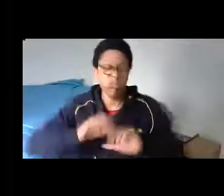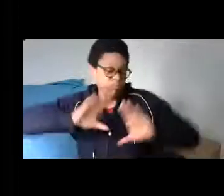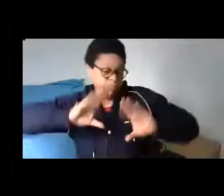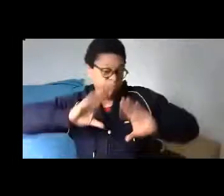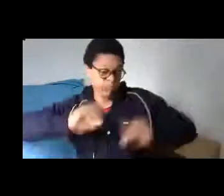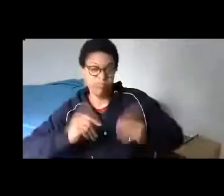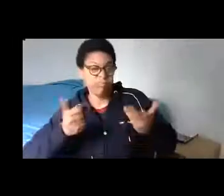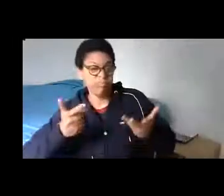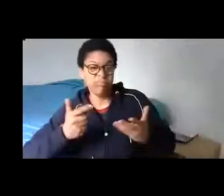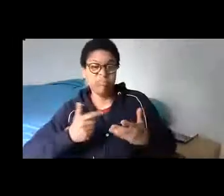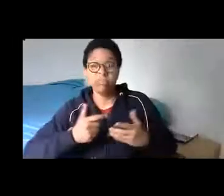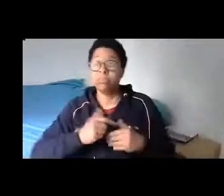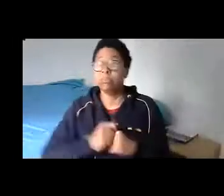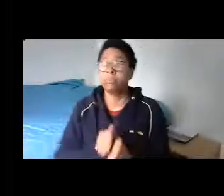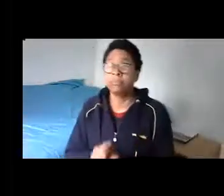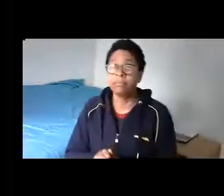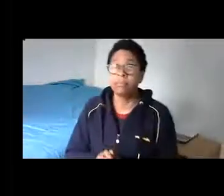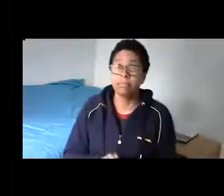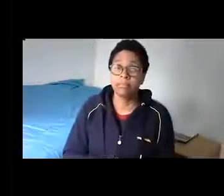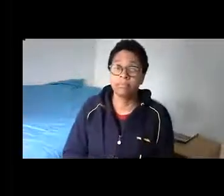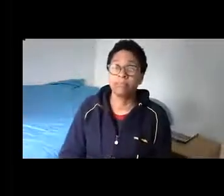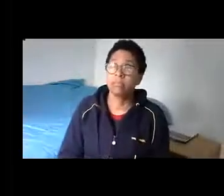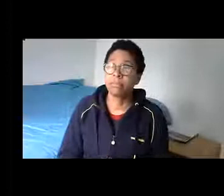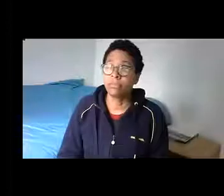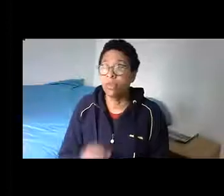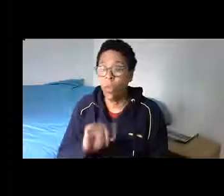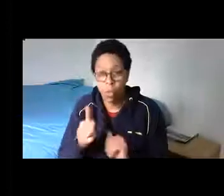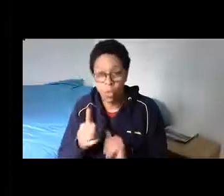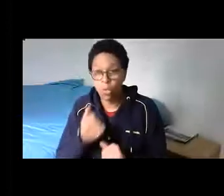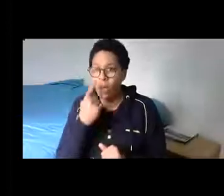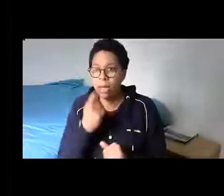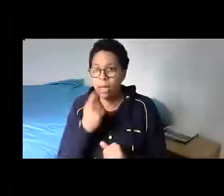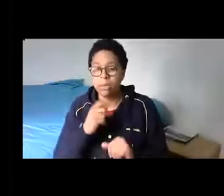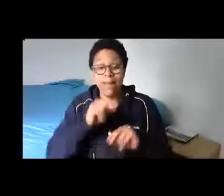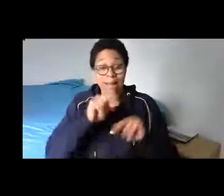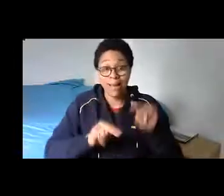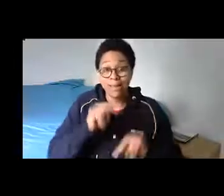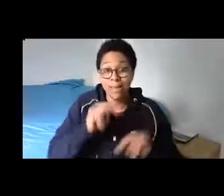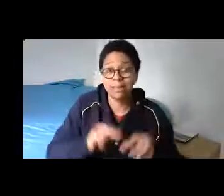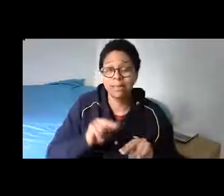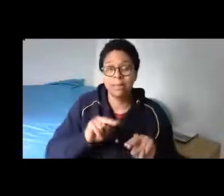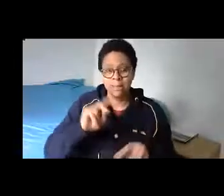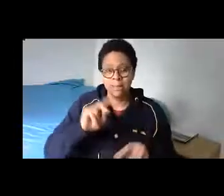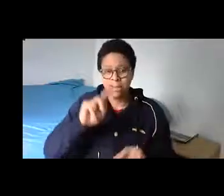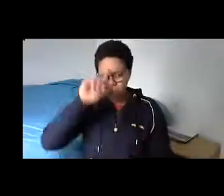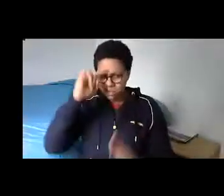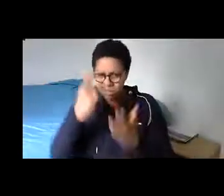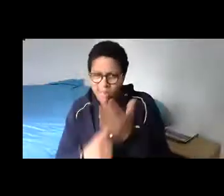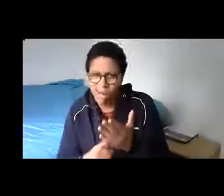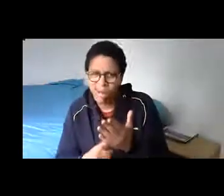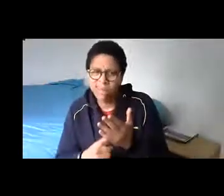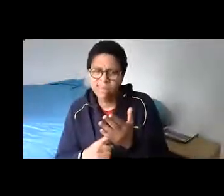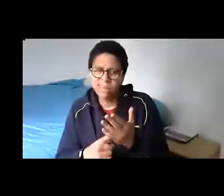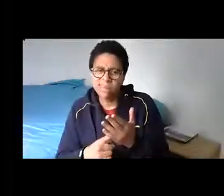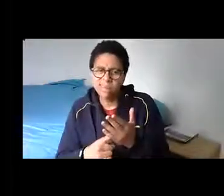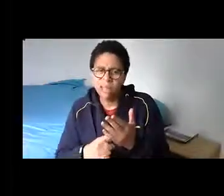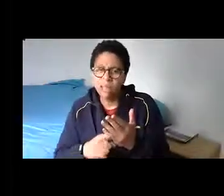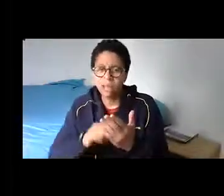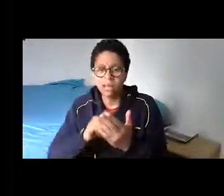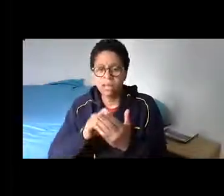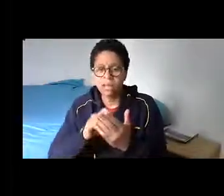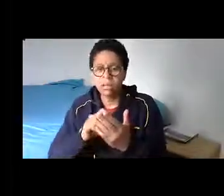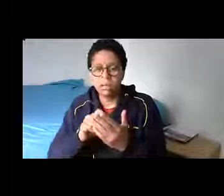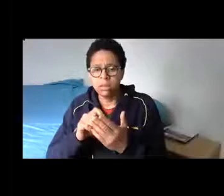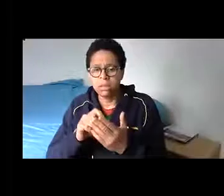go down to deciding needs which they need to meet, and then do another plan, or they will just do a review and do